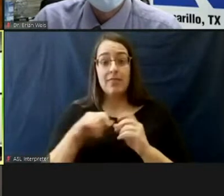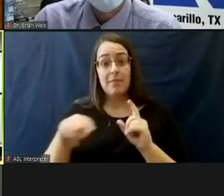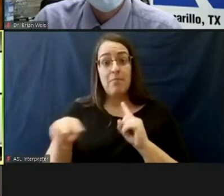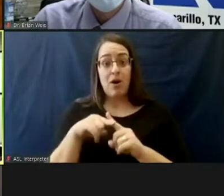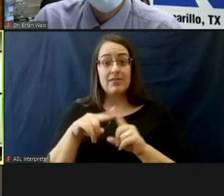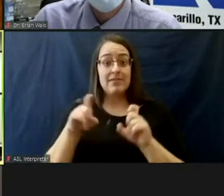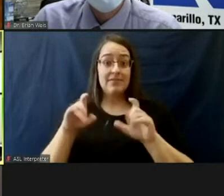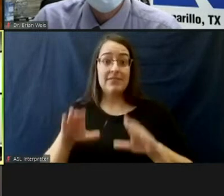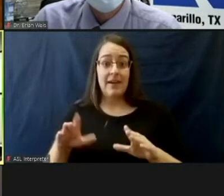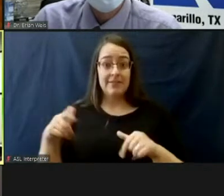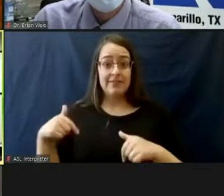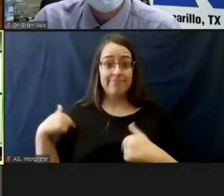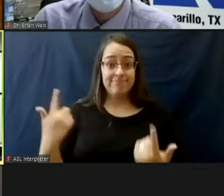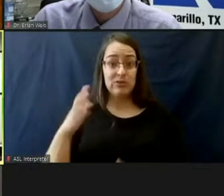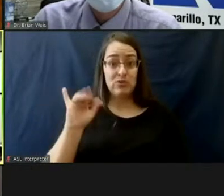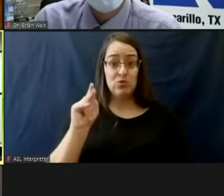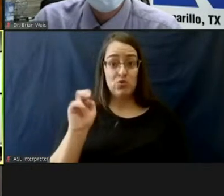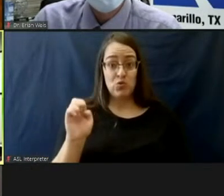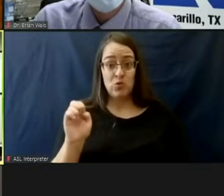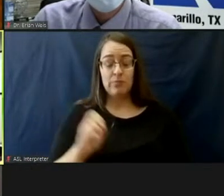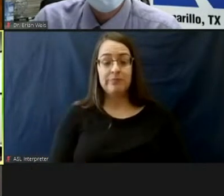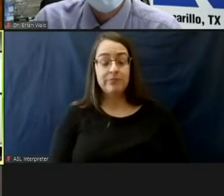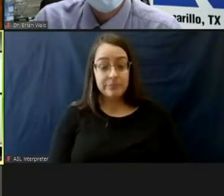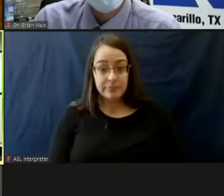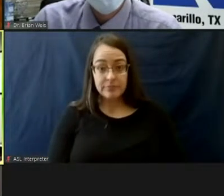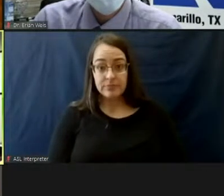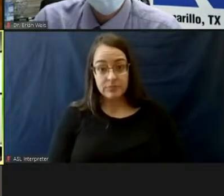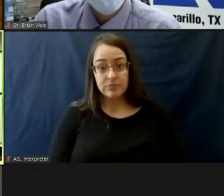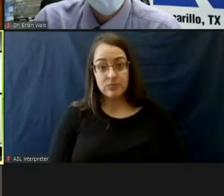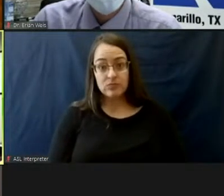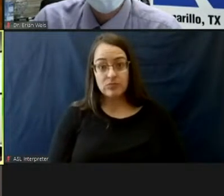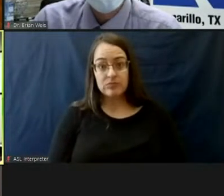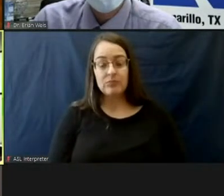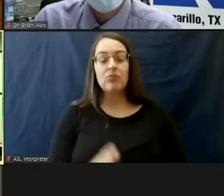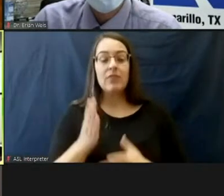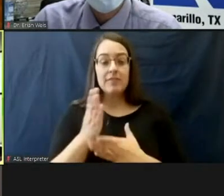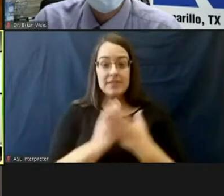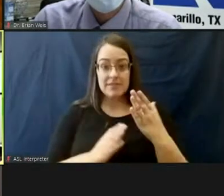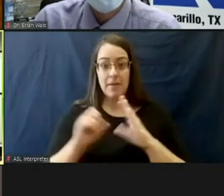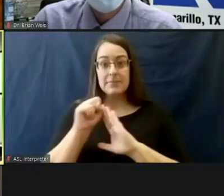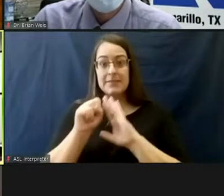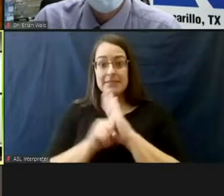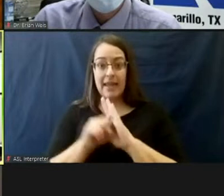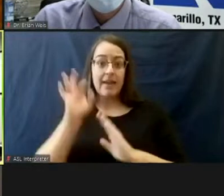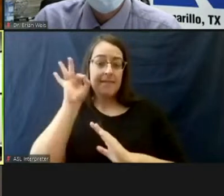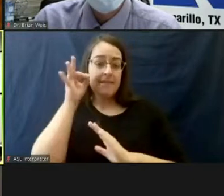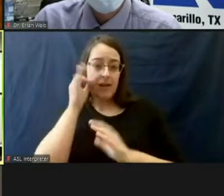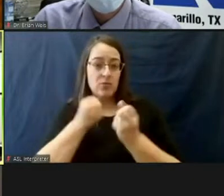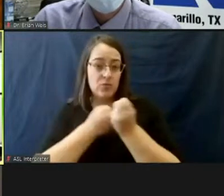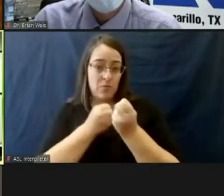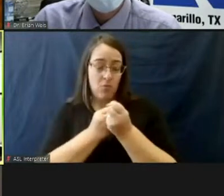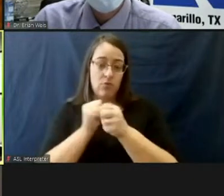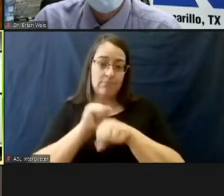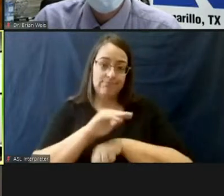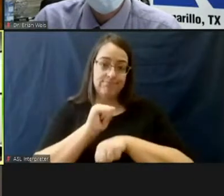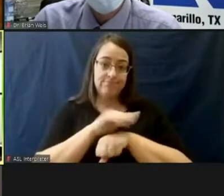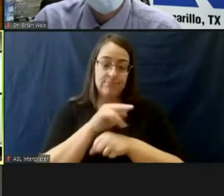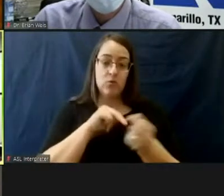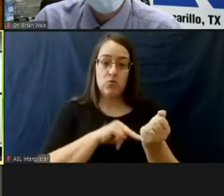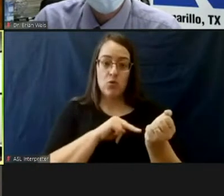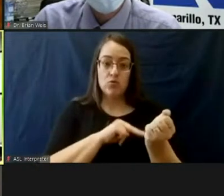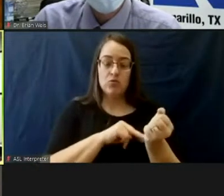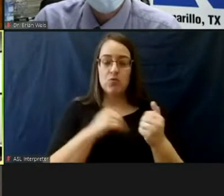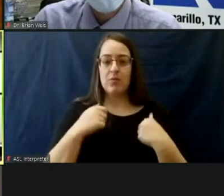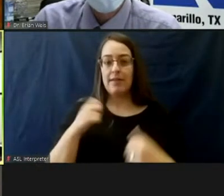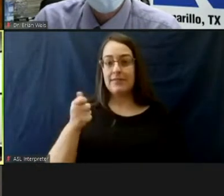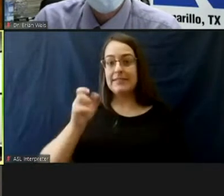We do have some state support and federal support with nursing. We currently have 17